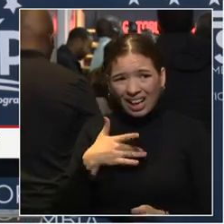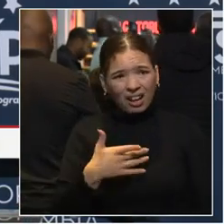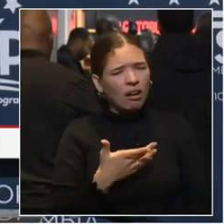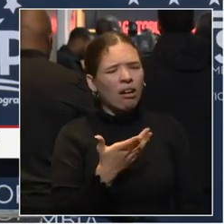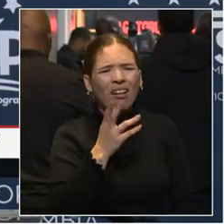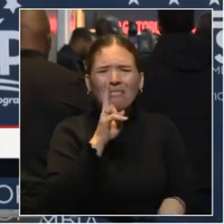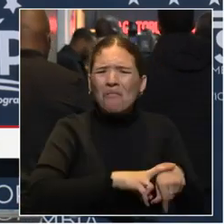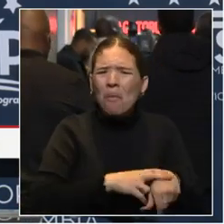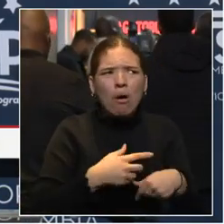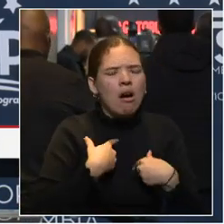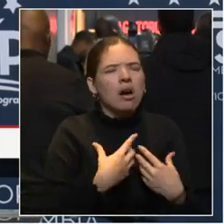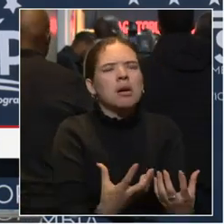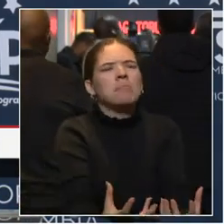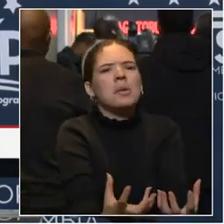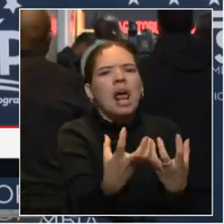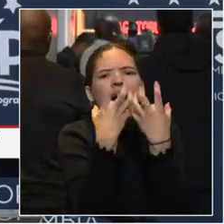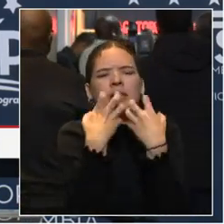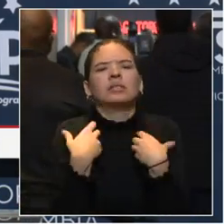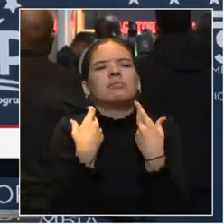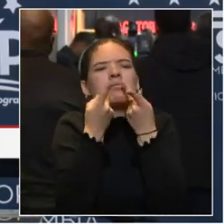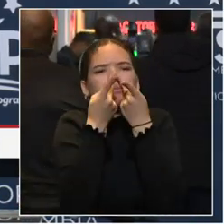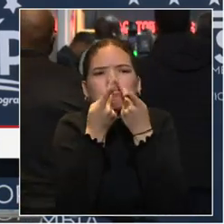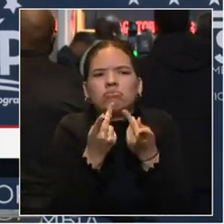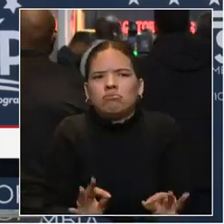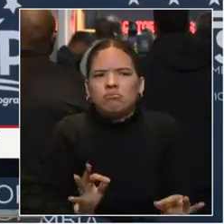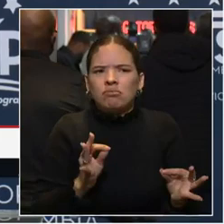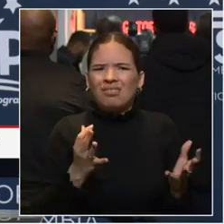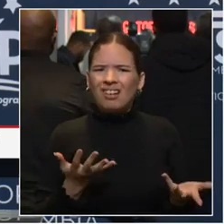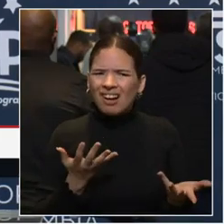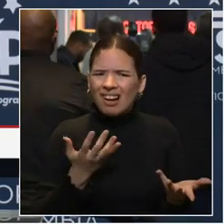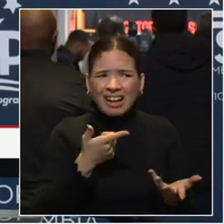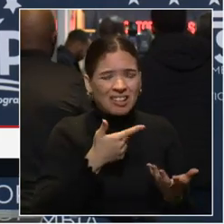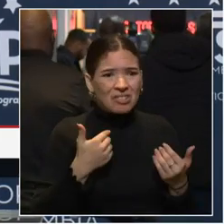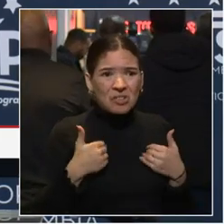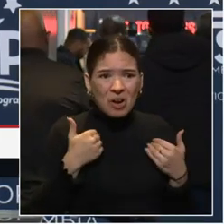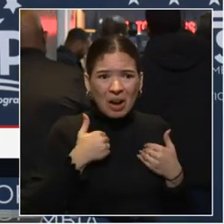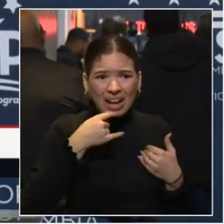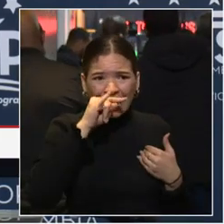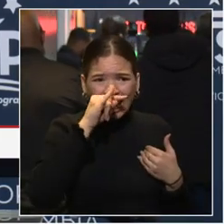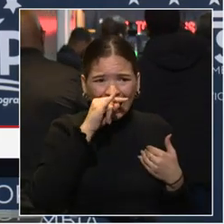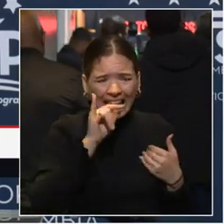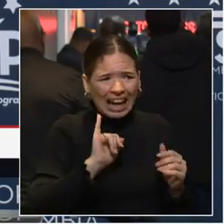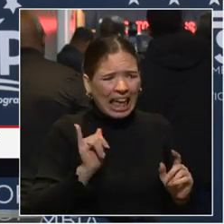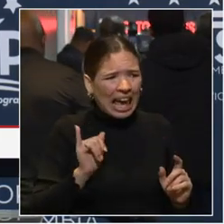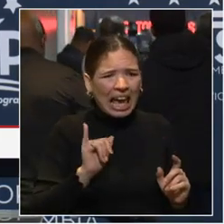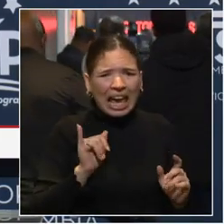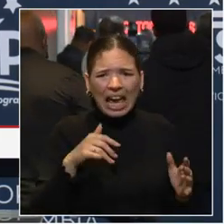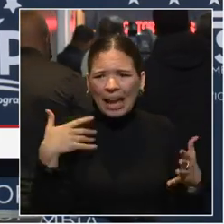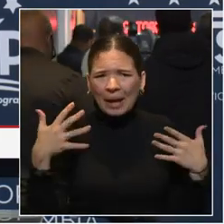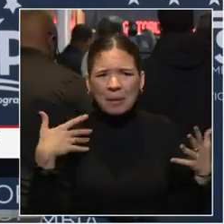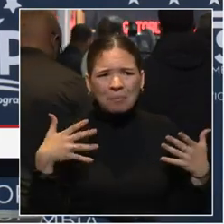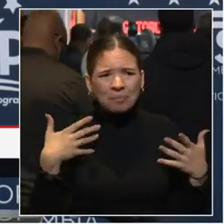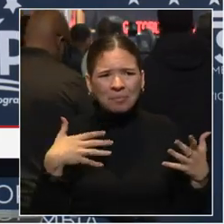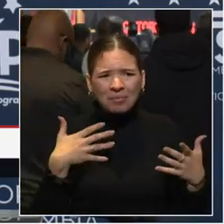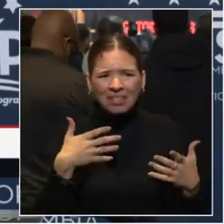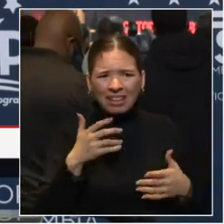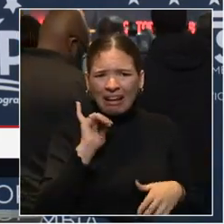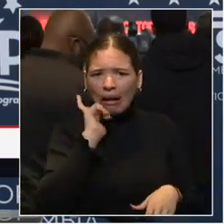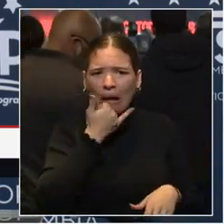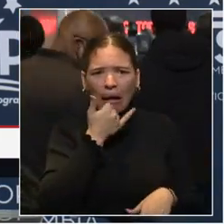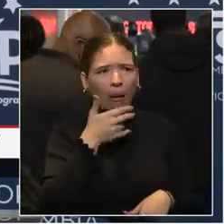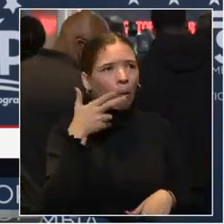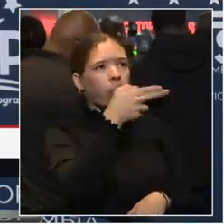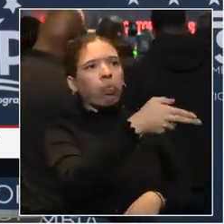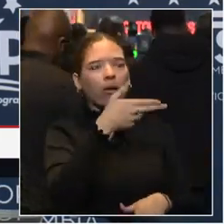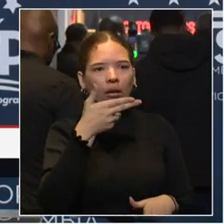We actually had 2 kids. It appears that were struck by bullets by accidental